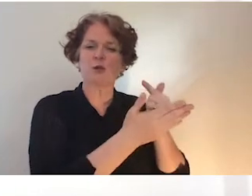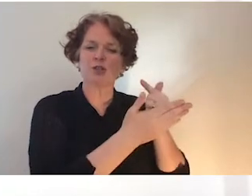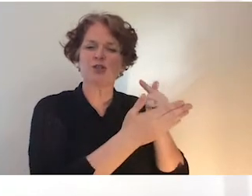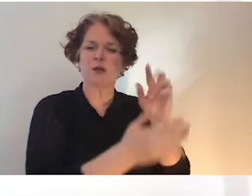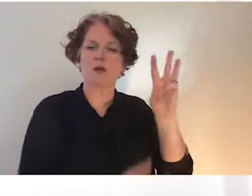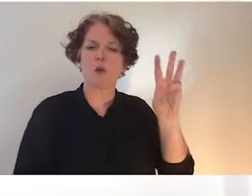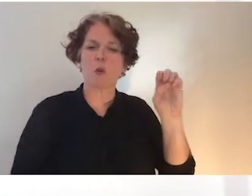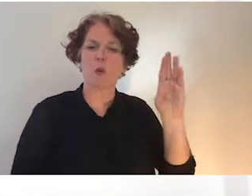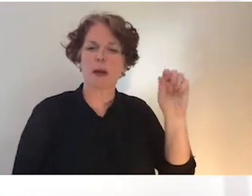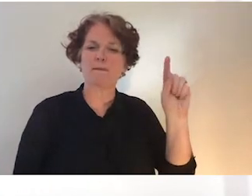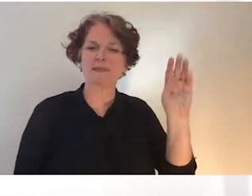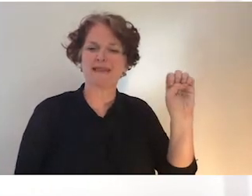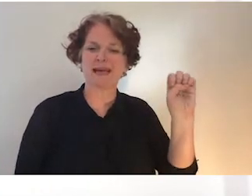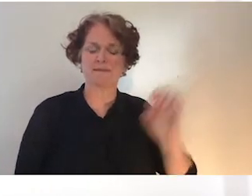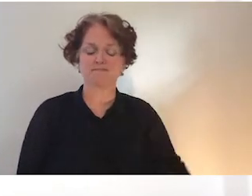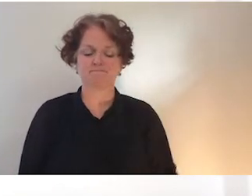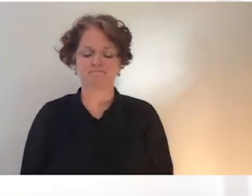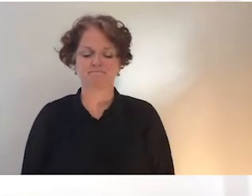Convocation website.